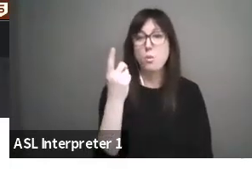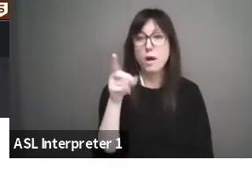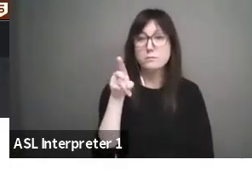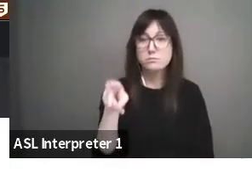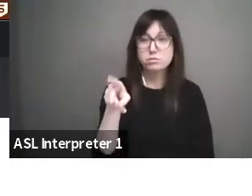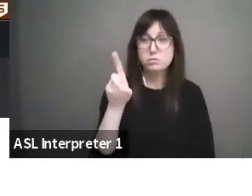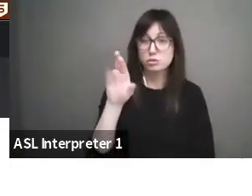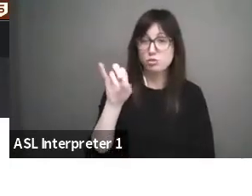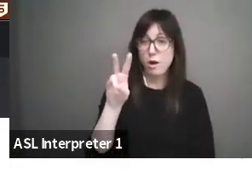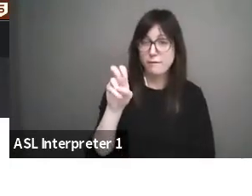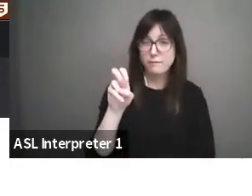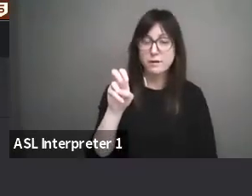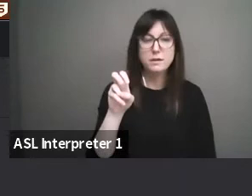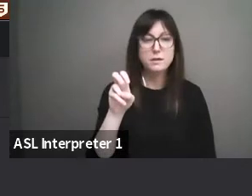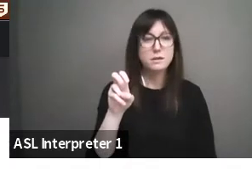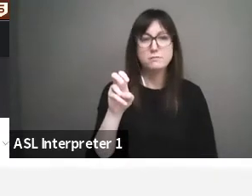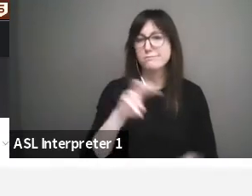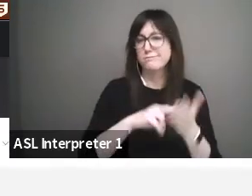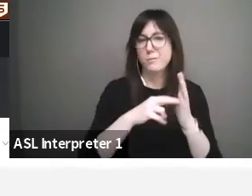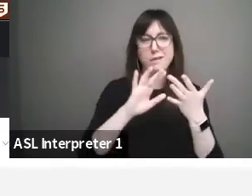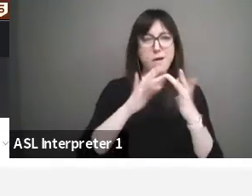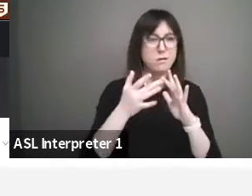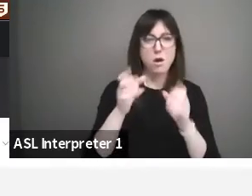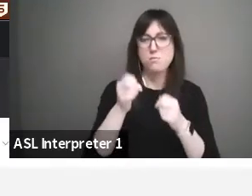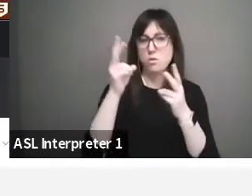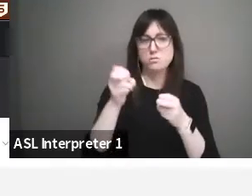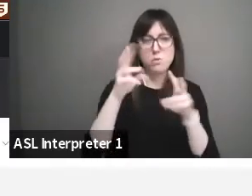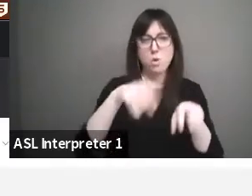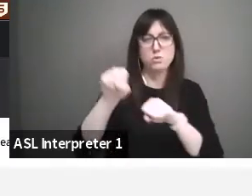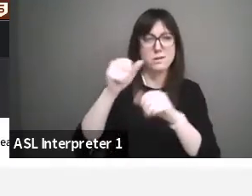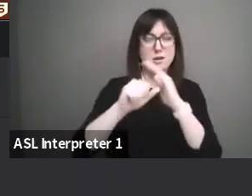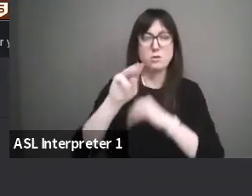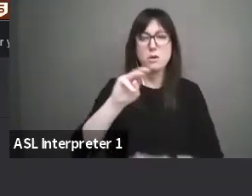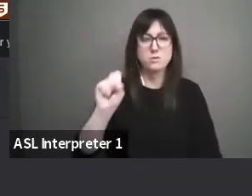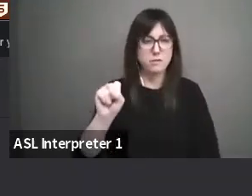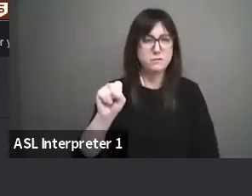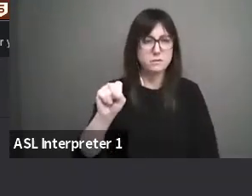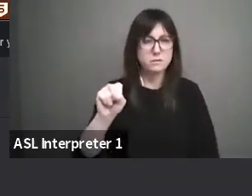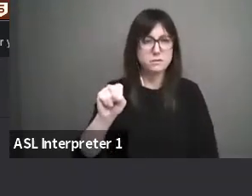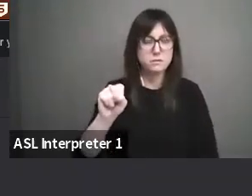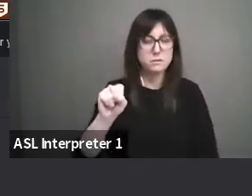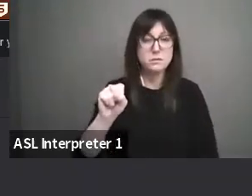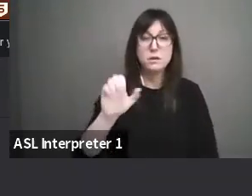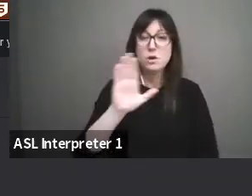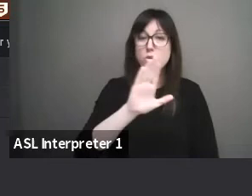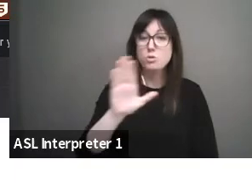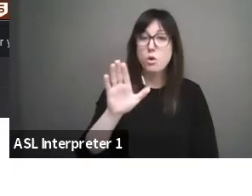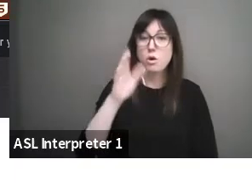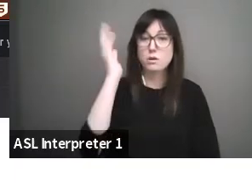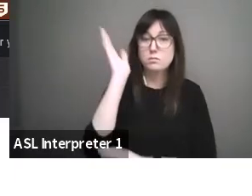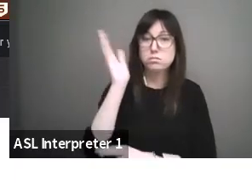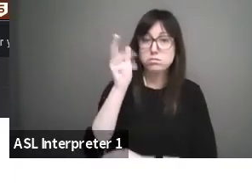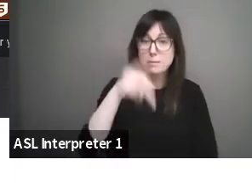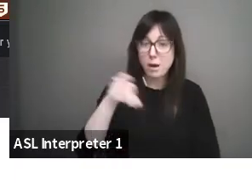is just online hosting for Microsoft, your PowerPoint presentations